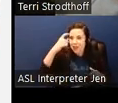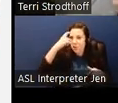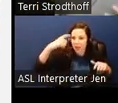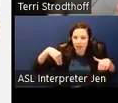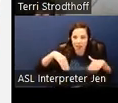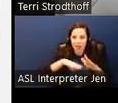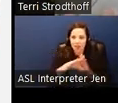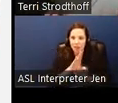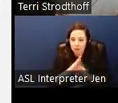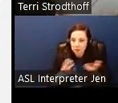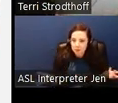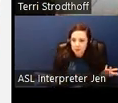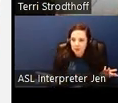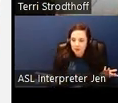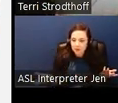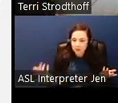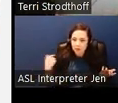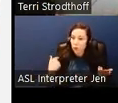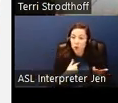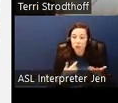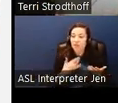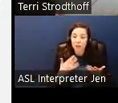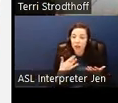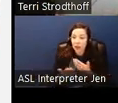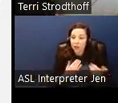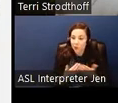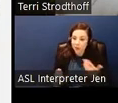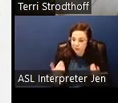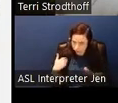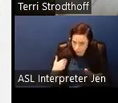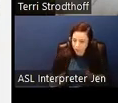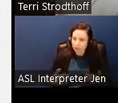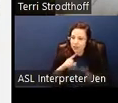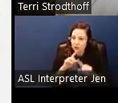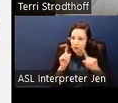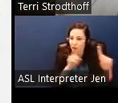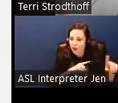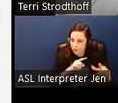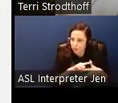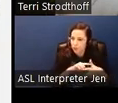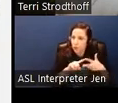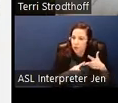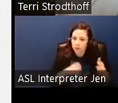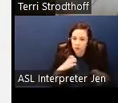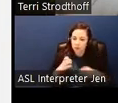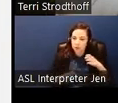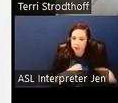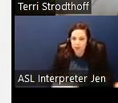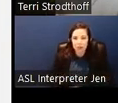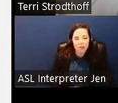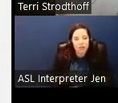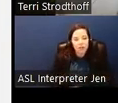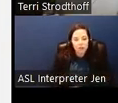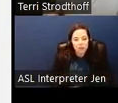just literally feeling the feel of it and having a sensory experience of those emotions. Another